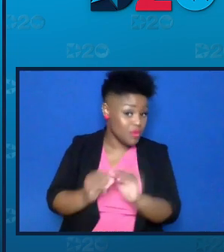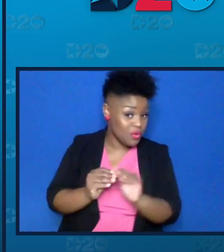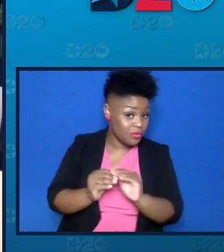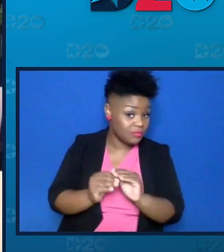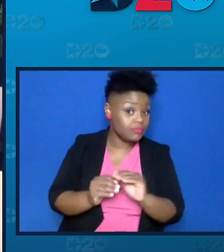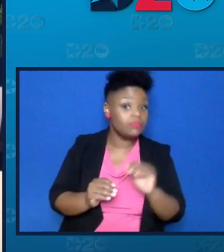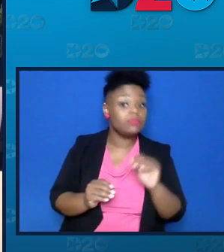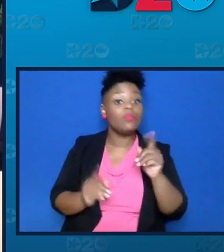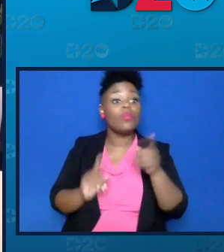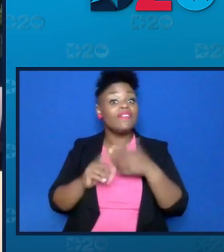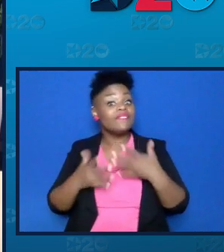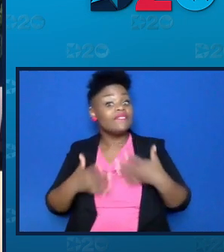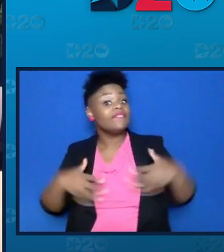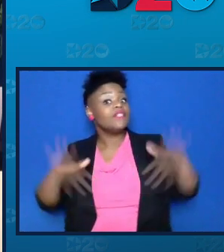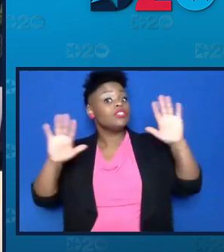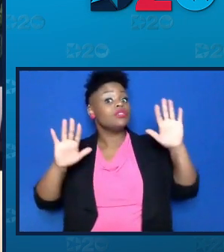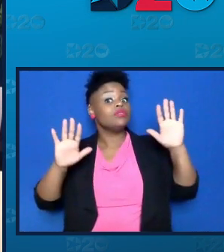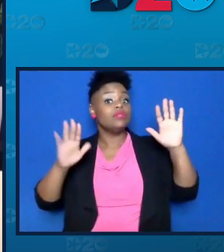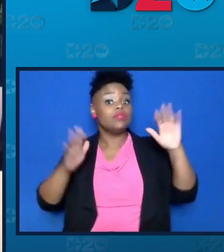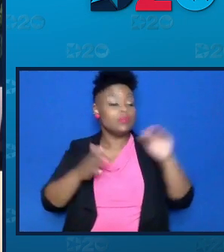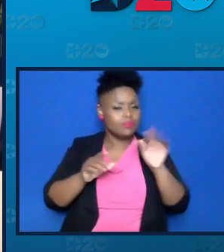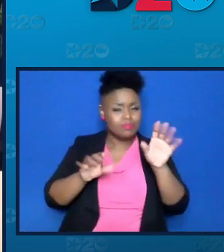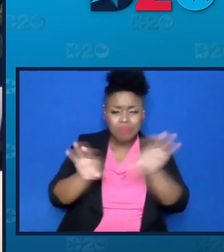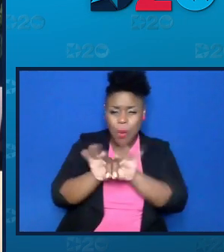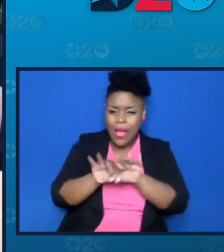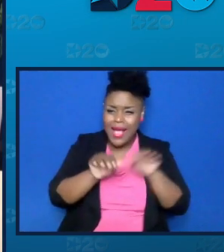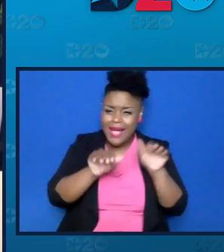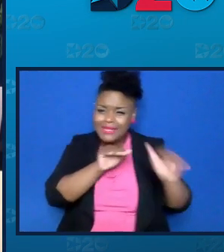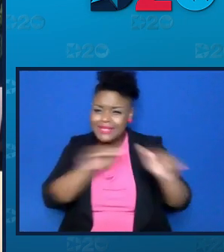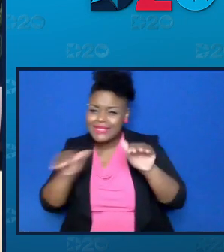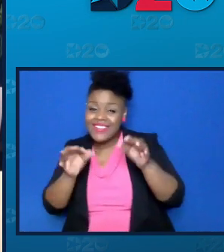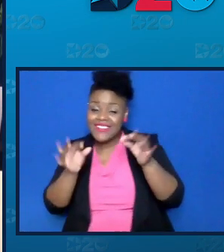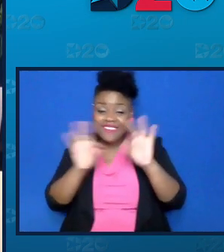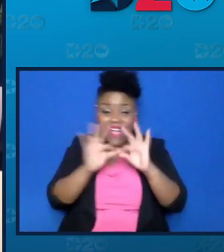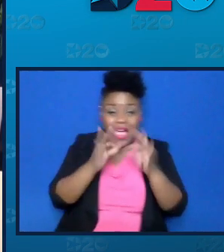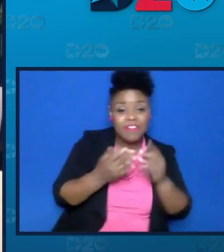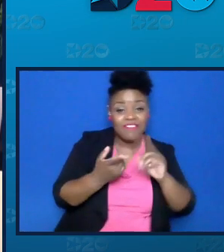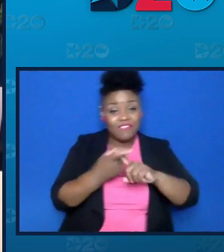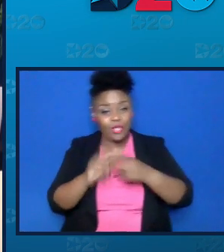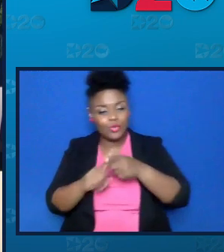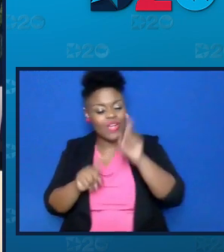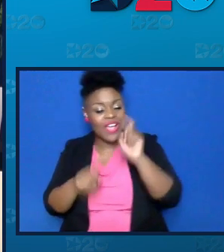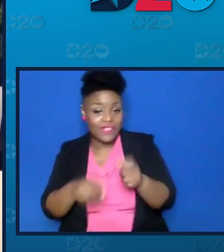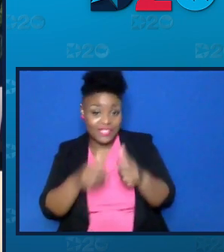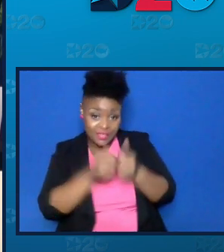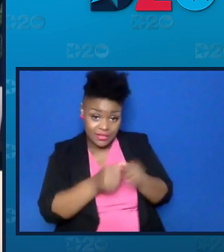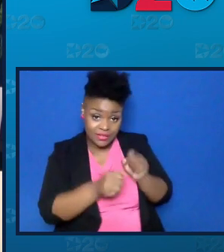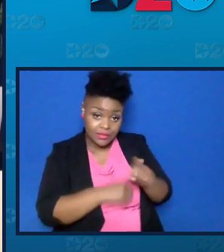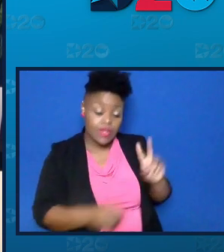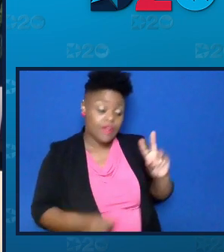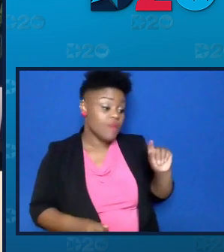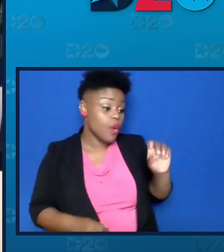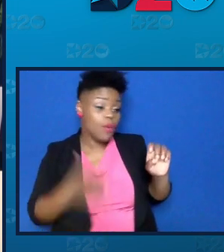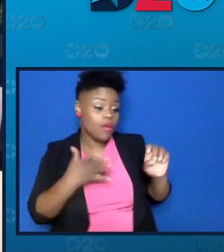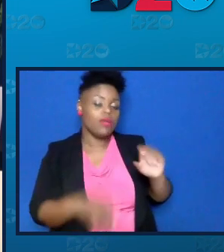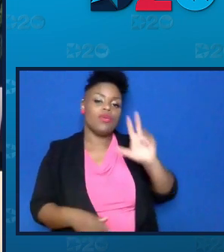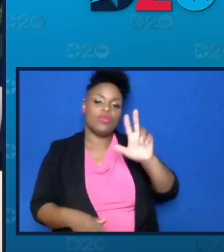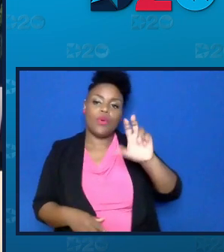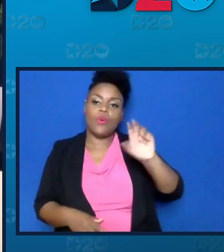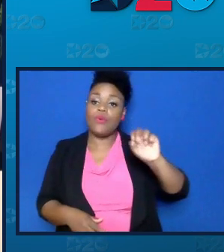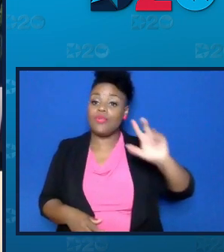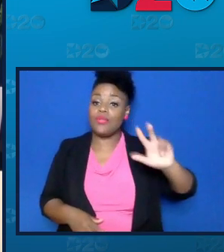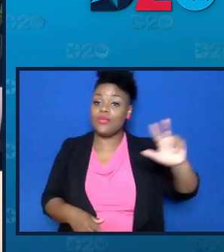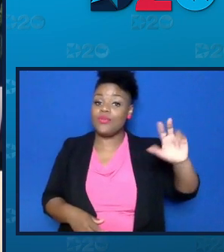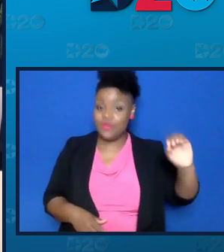and neighbors. Spread the word. Tell everyone you know to text VOTE to 30330 for more voting